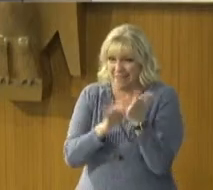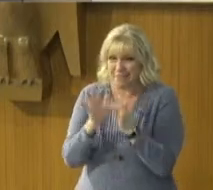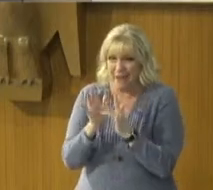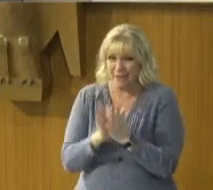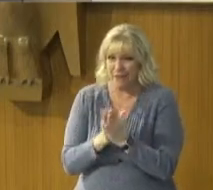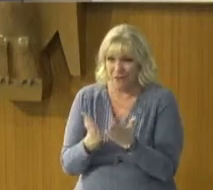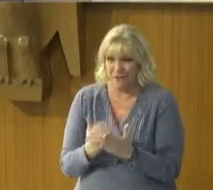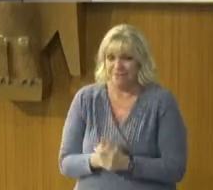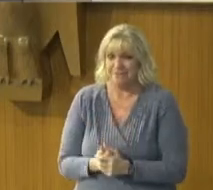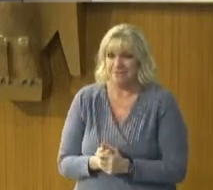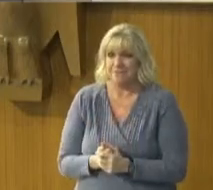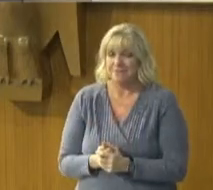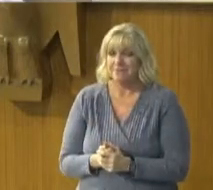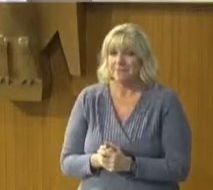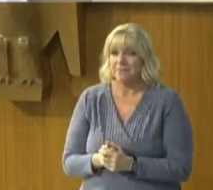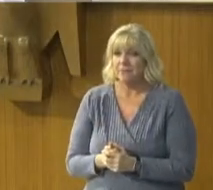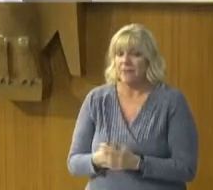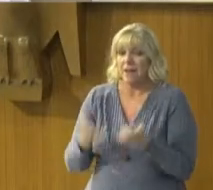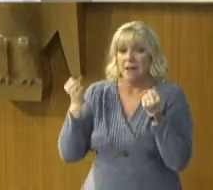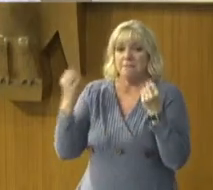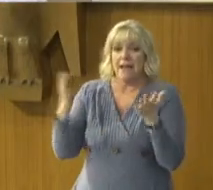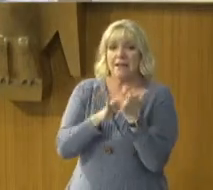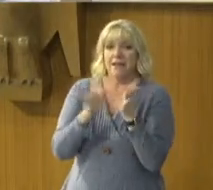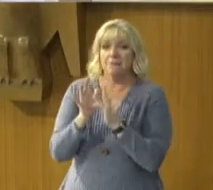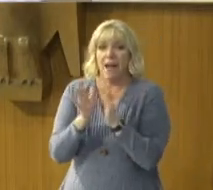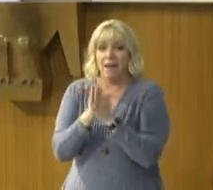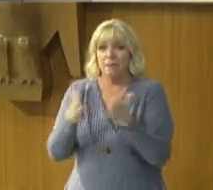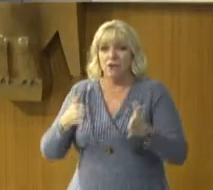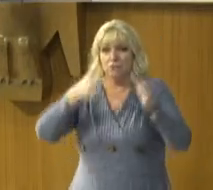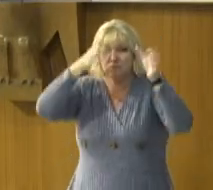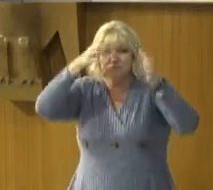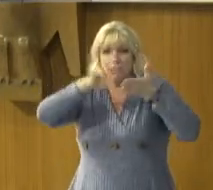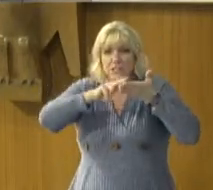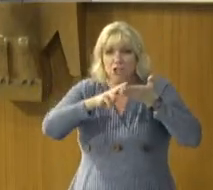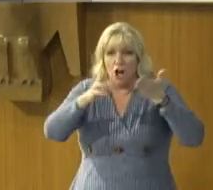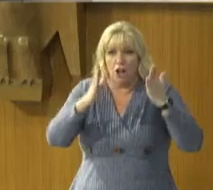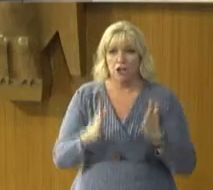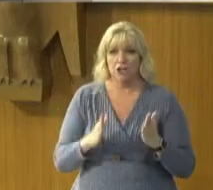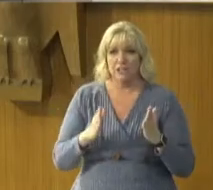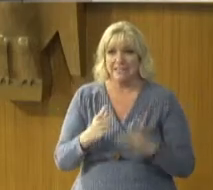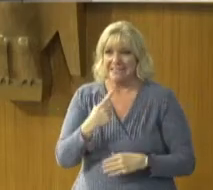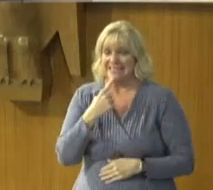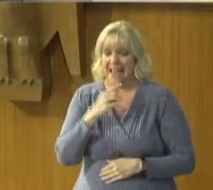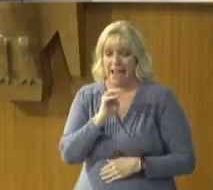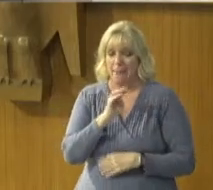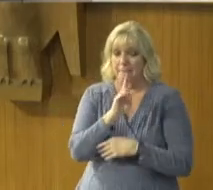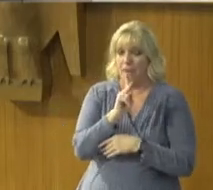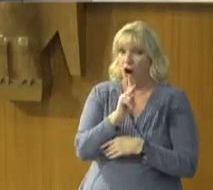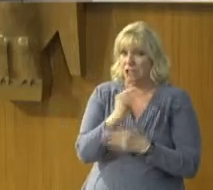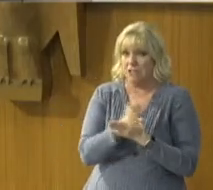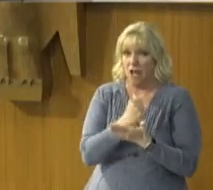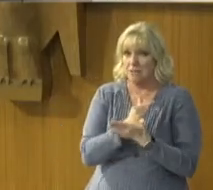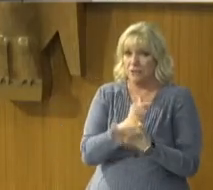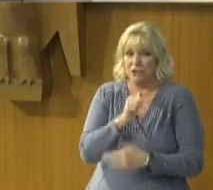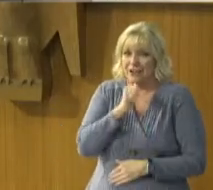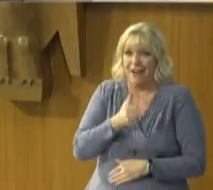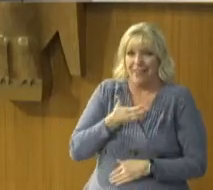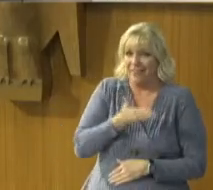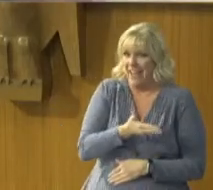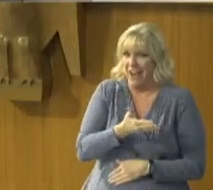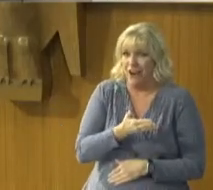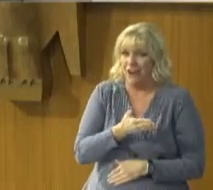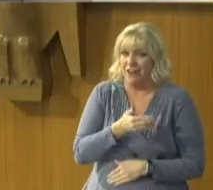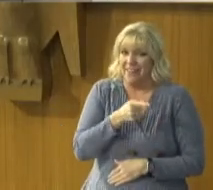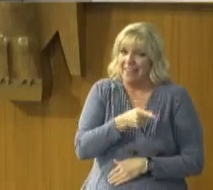most conservative Bible scholars will admit that these are not included in the original manuscripts of Mark's Gospel, which is the oldest of